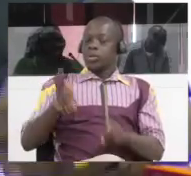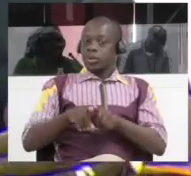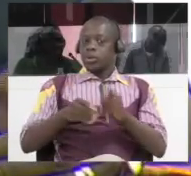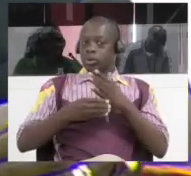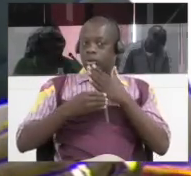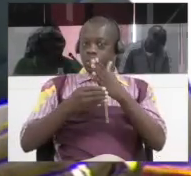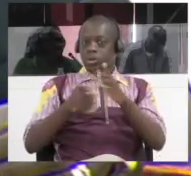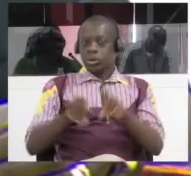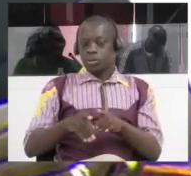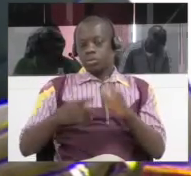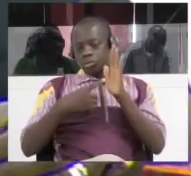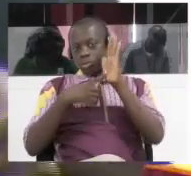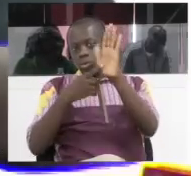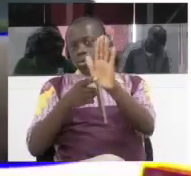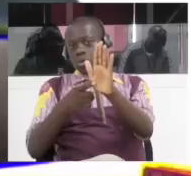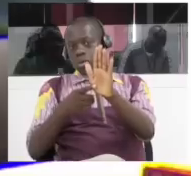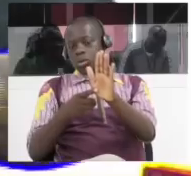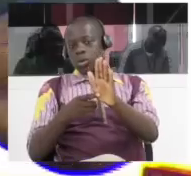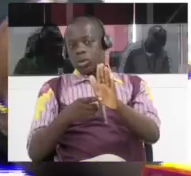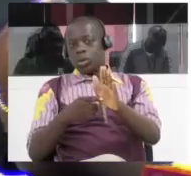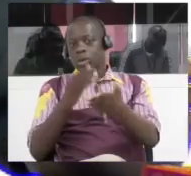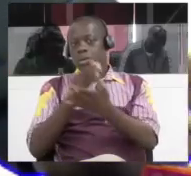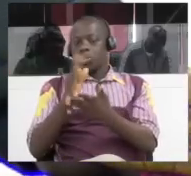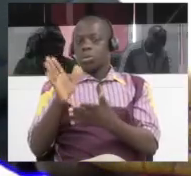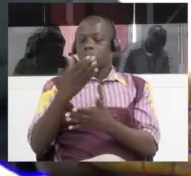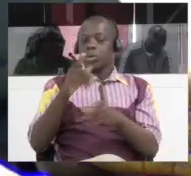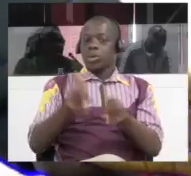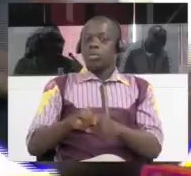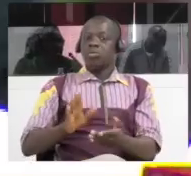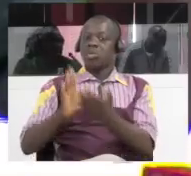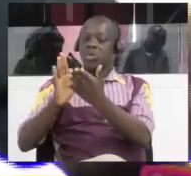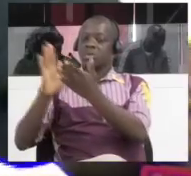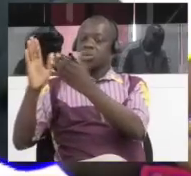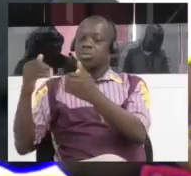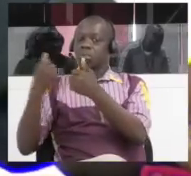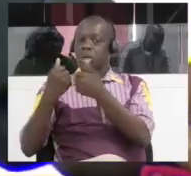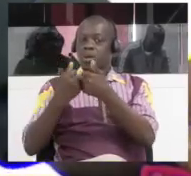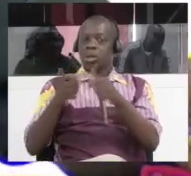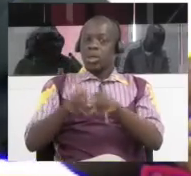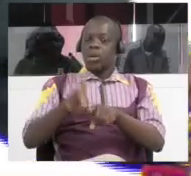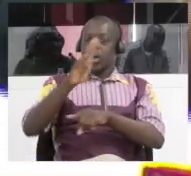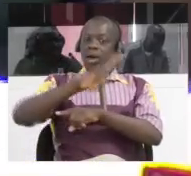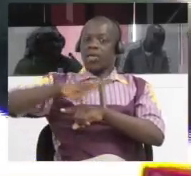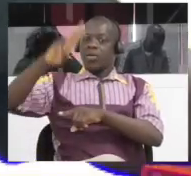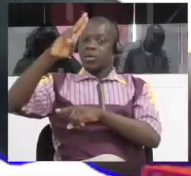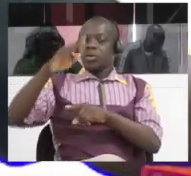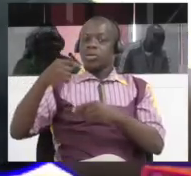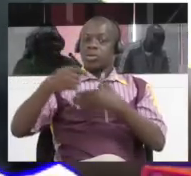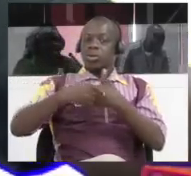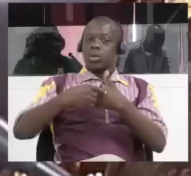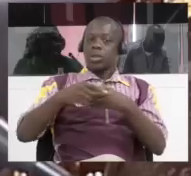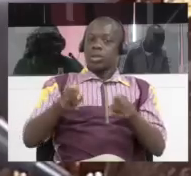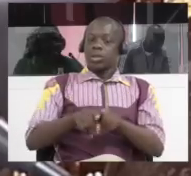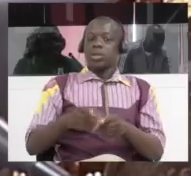was designated, and then you go through the phases of battle. That is the advance to contact, you know, reaction to